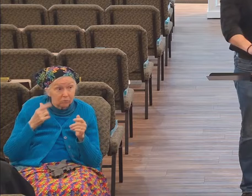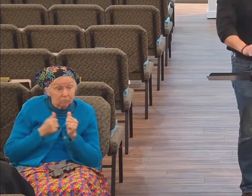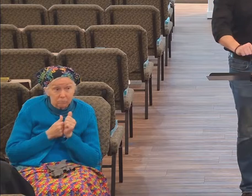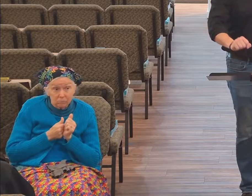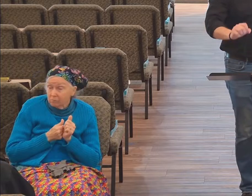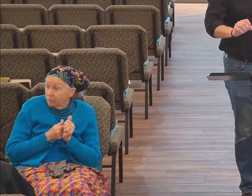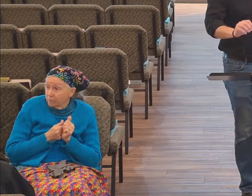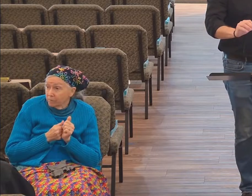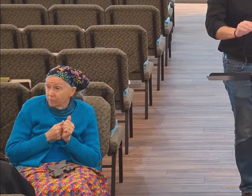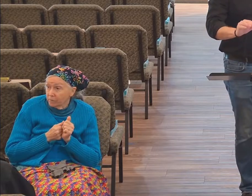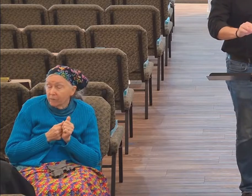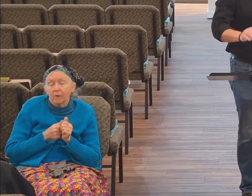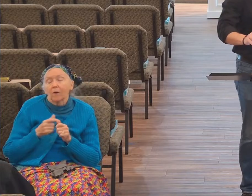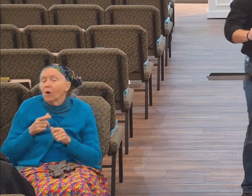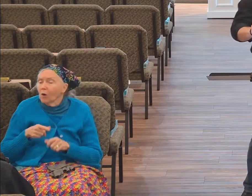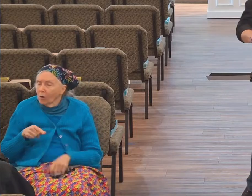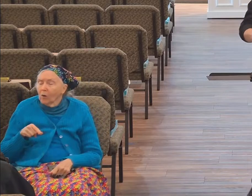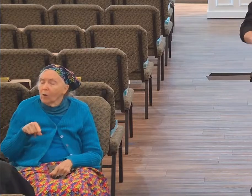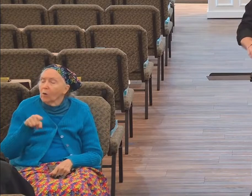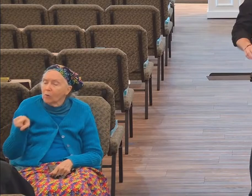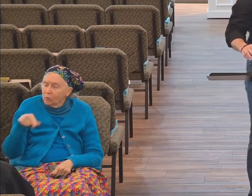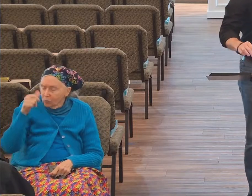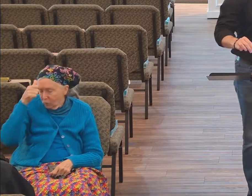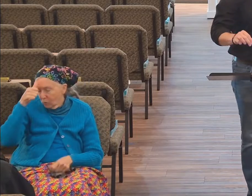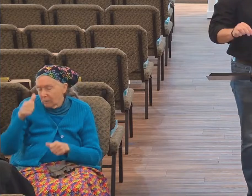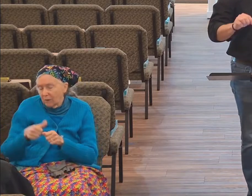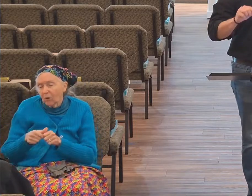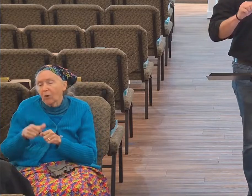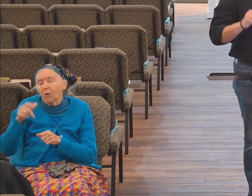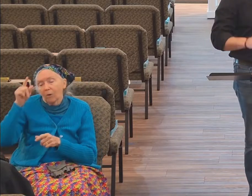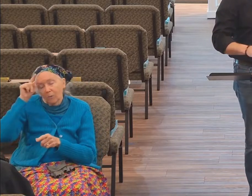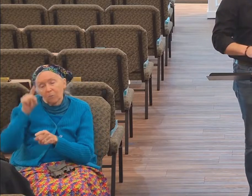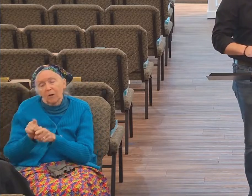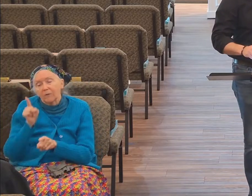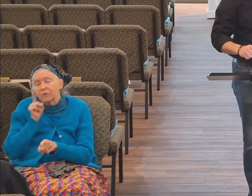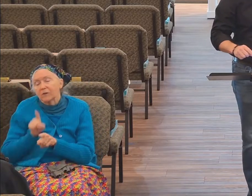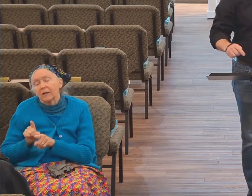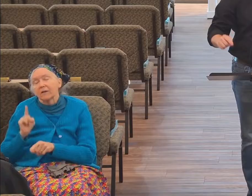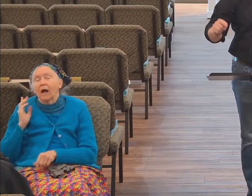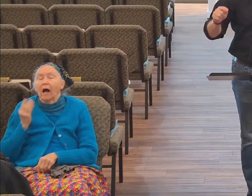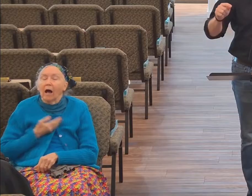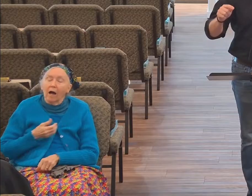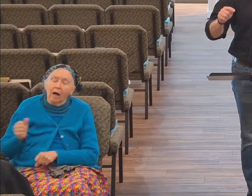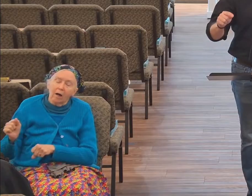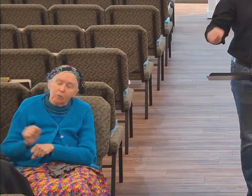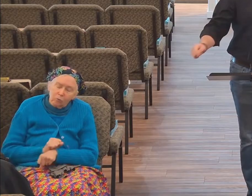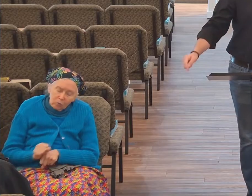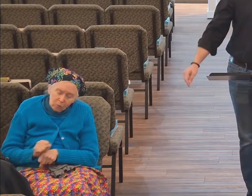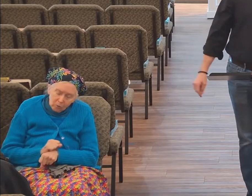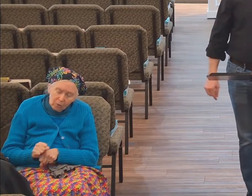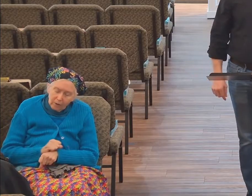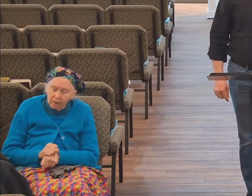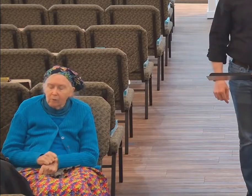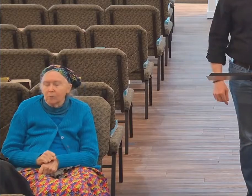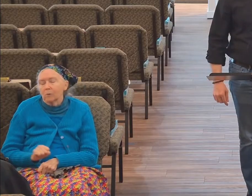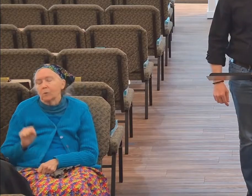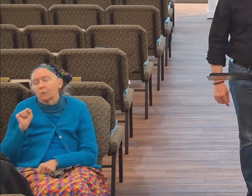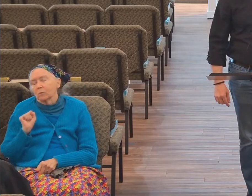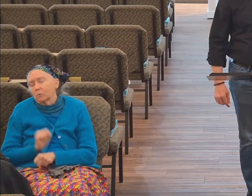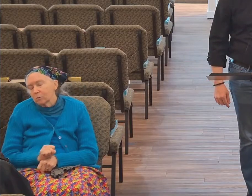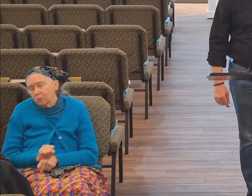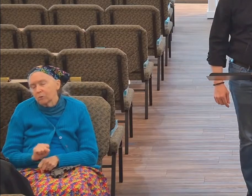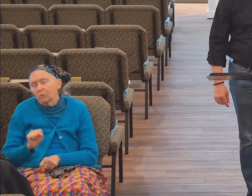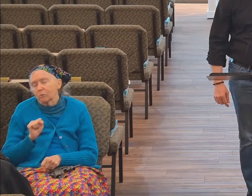Okay, all right. For you recall, brothers and sisters, our toil and drudgery. What does that mean?